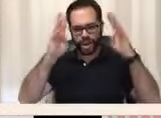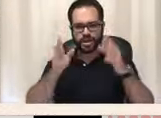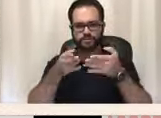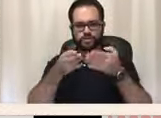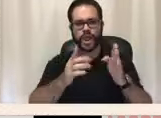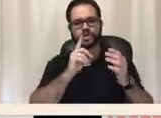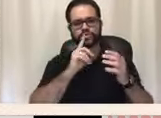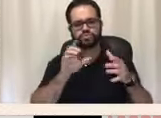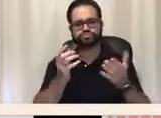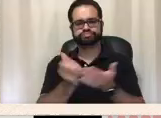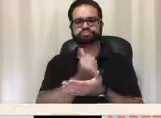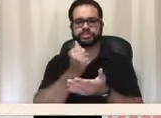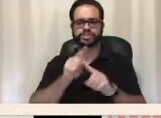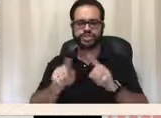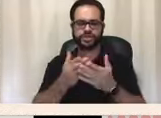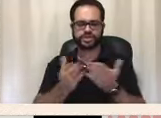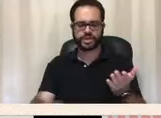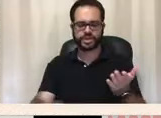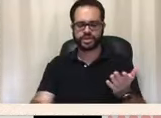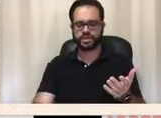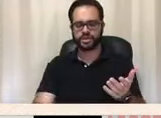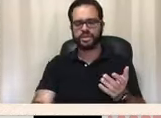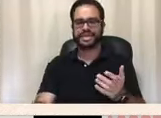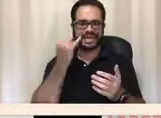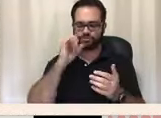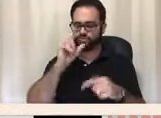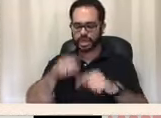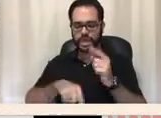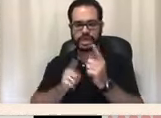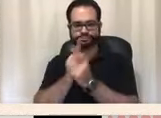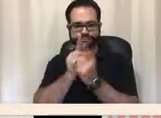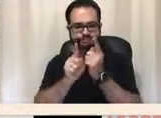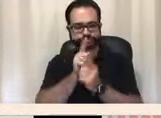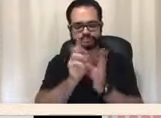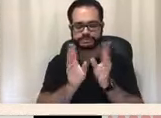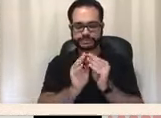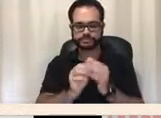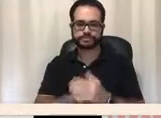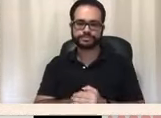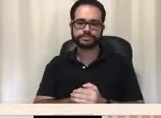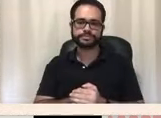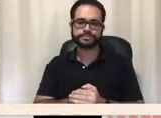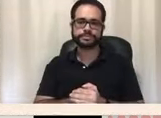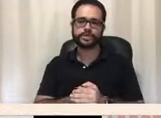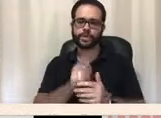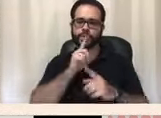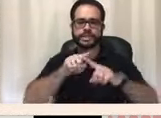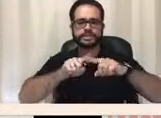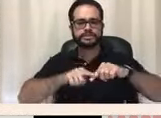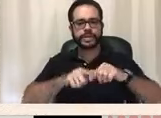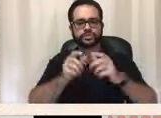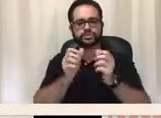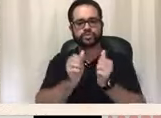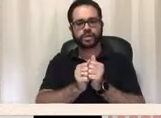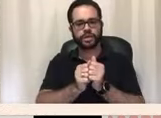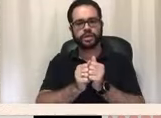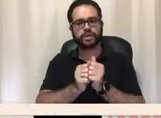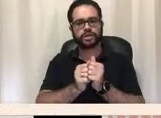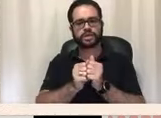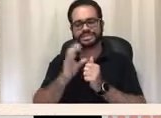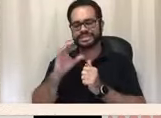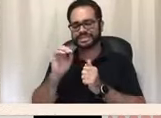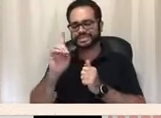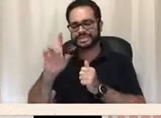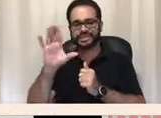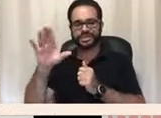done in between face-to-face meetings. And actually, depending on the CDC recommendations at this